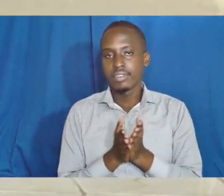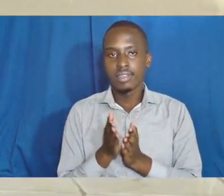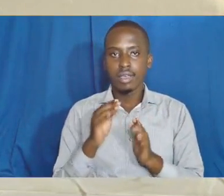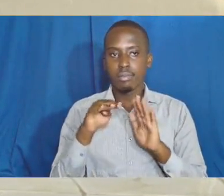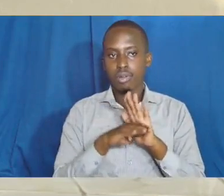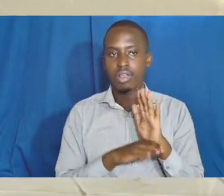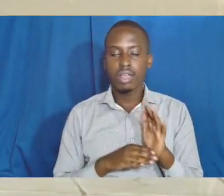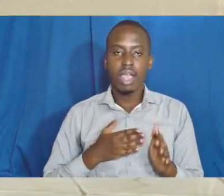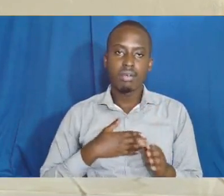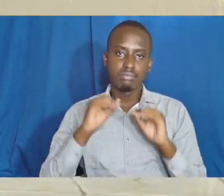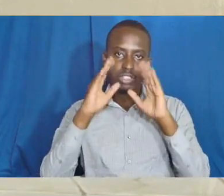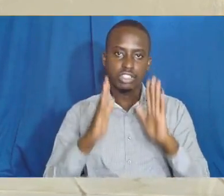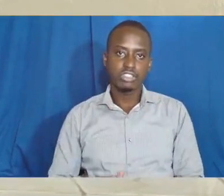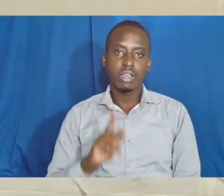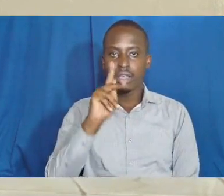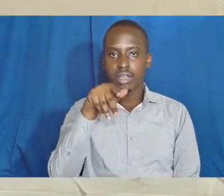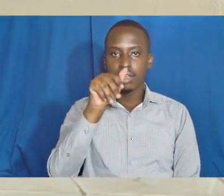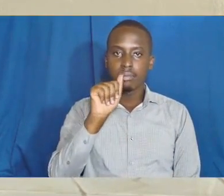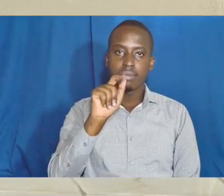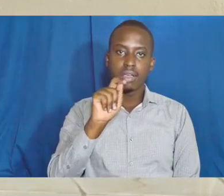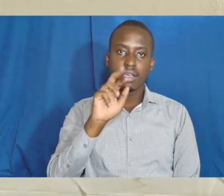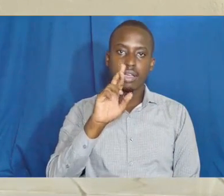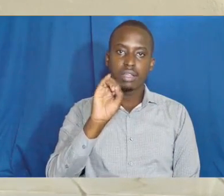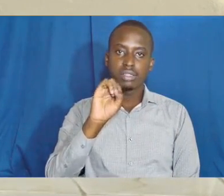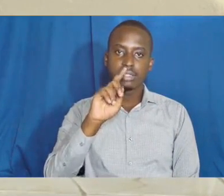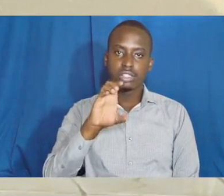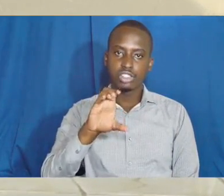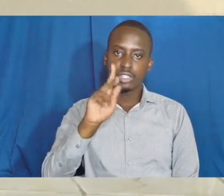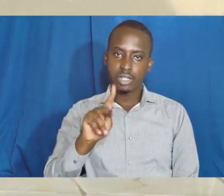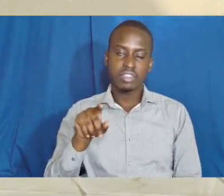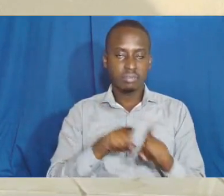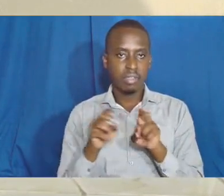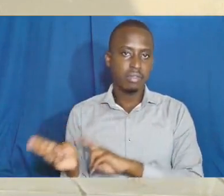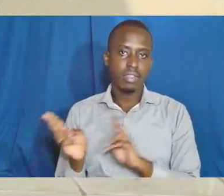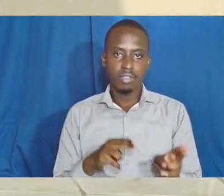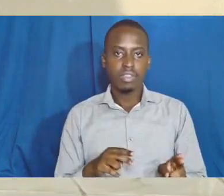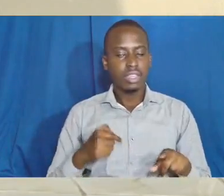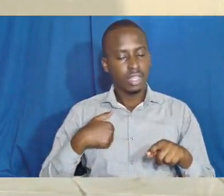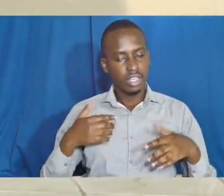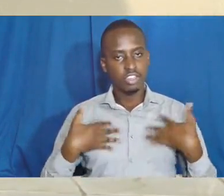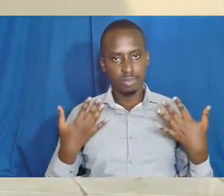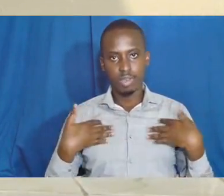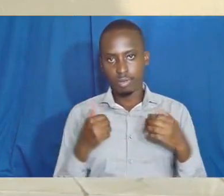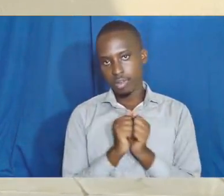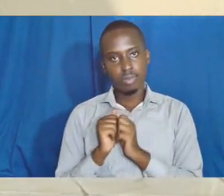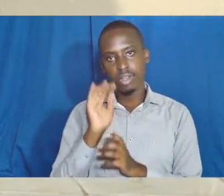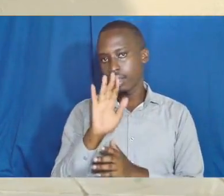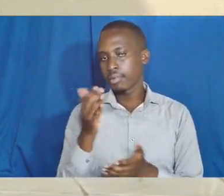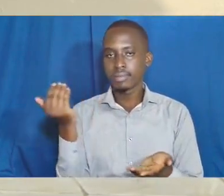I'm Teacher Patrick as usual, and I'm privileged to be with you once